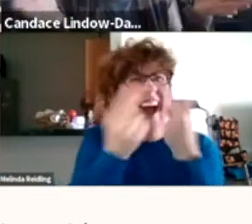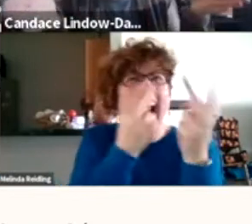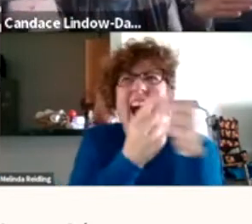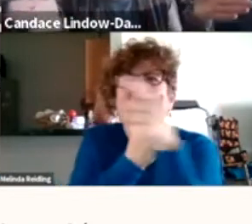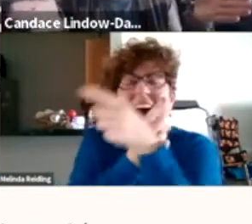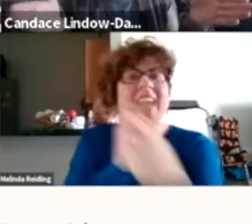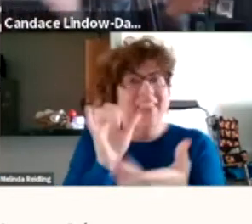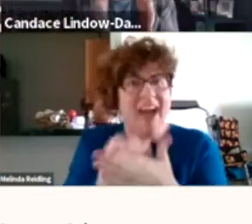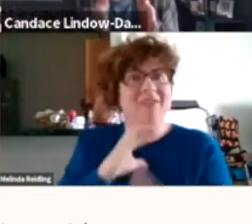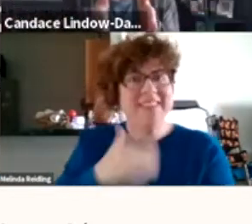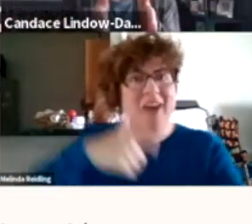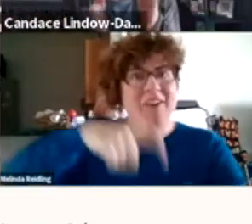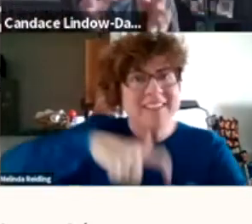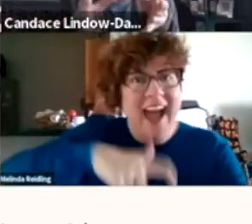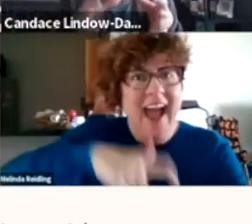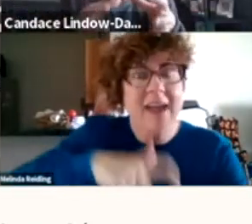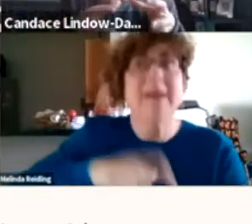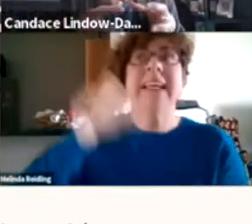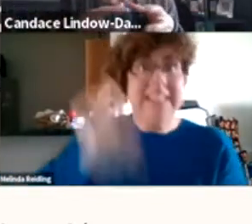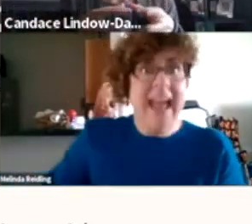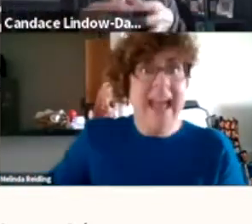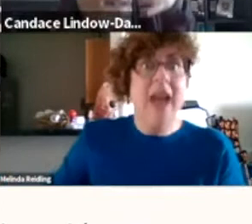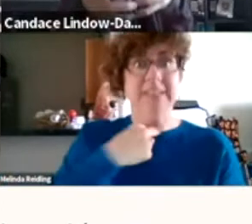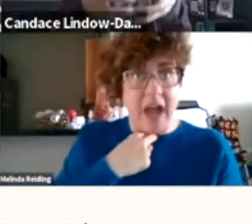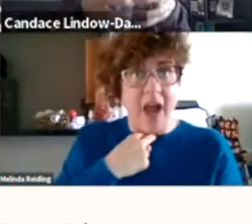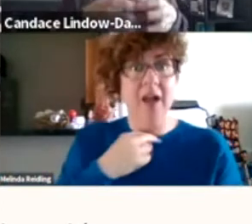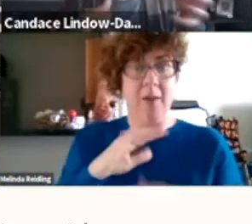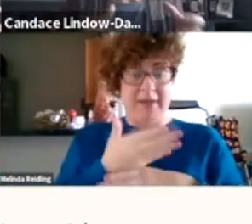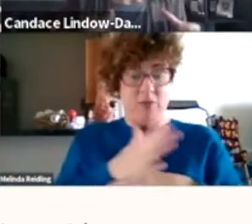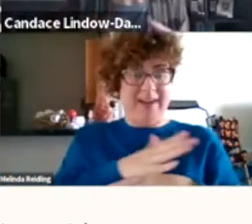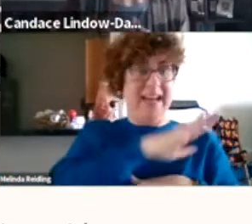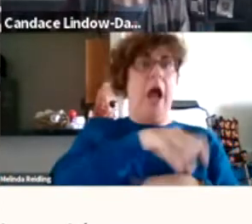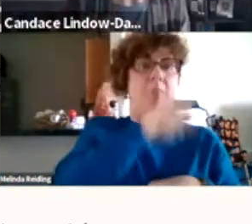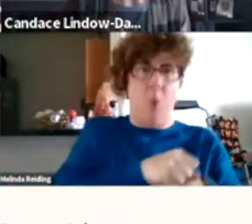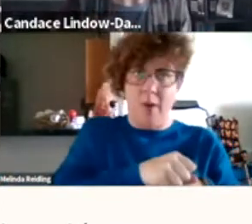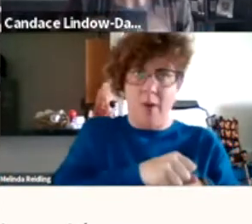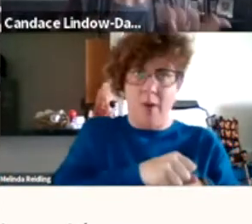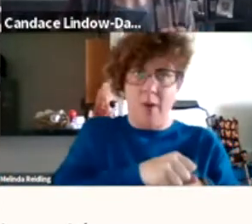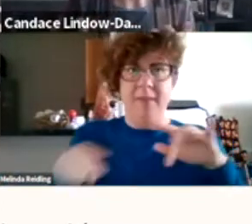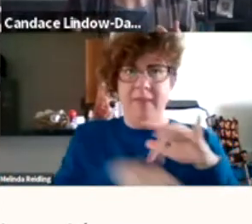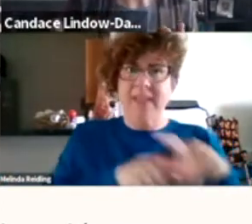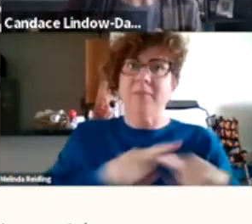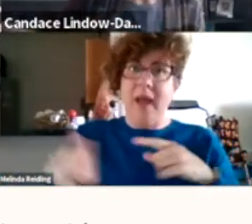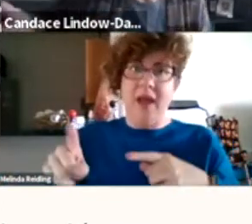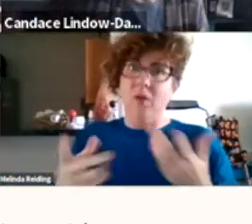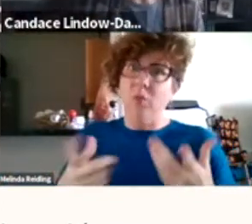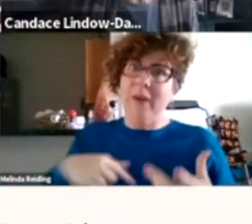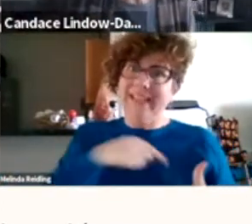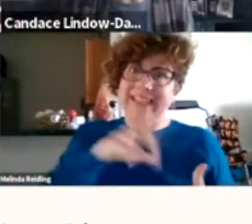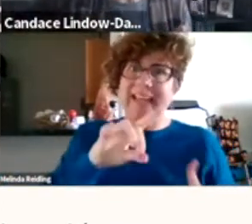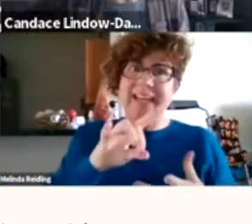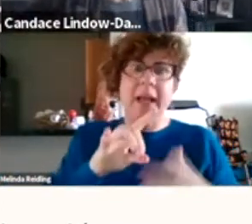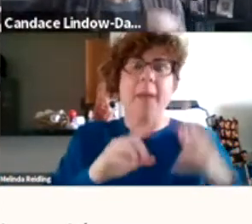time when we're stuck doing these things, but what can we do in between that maybe would be kind of fun? And so the kids actually kind of got